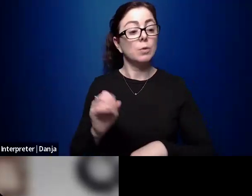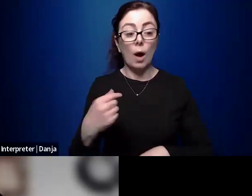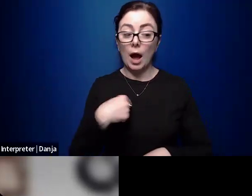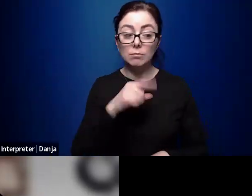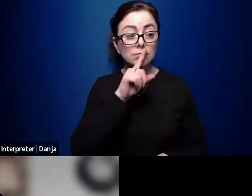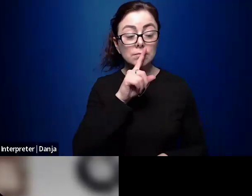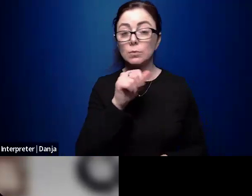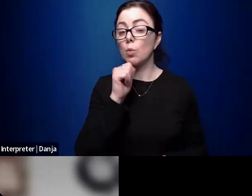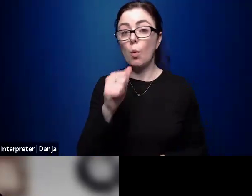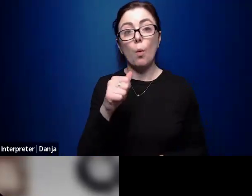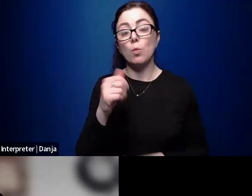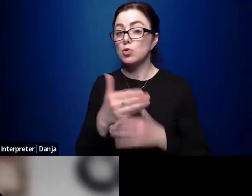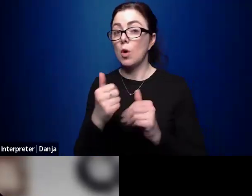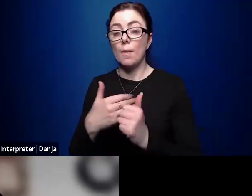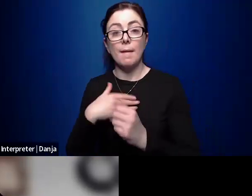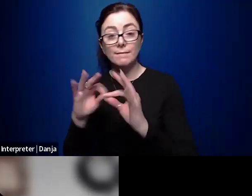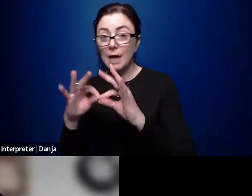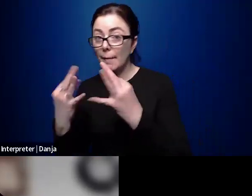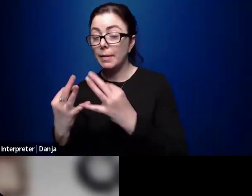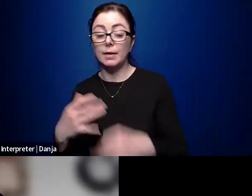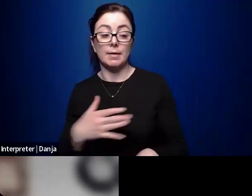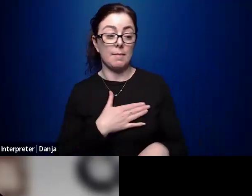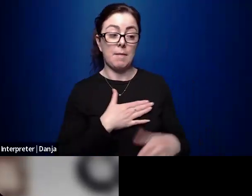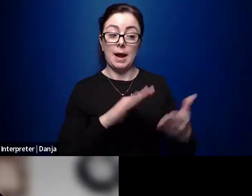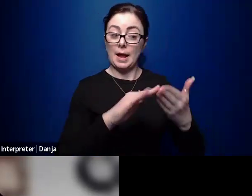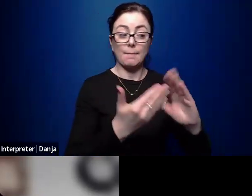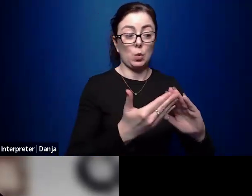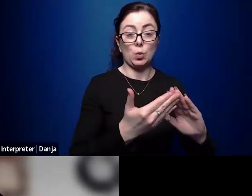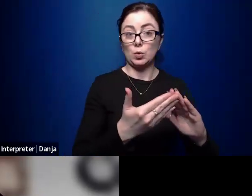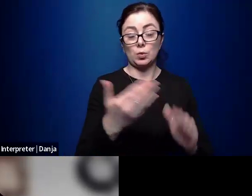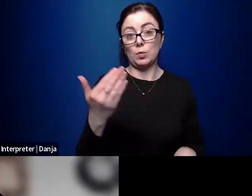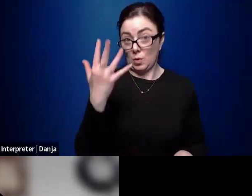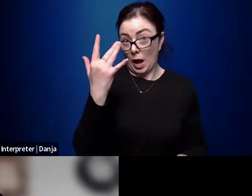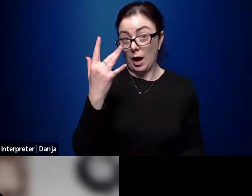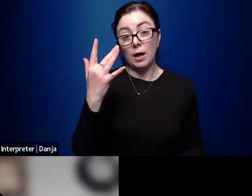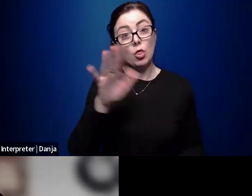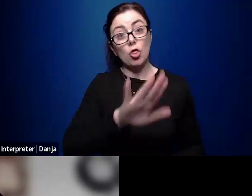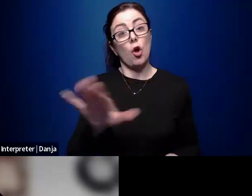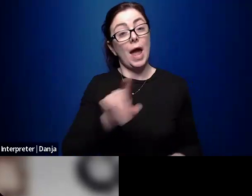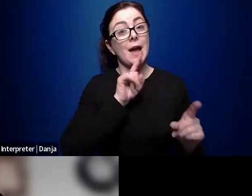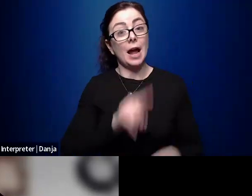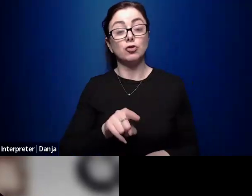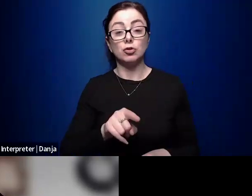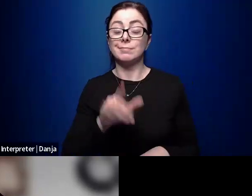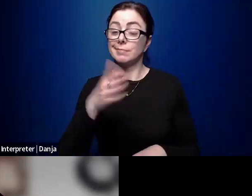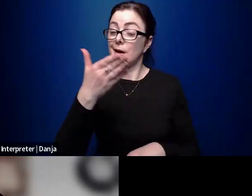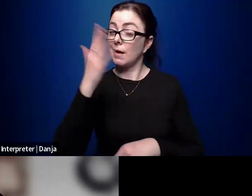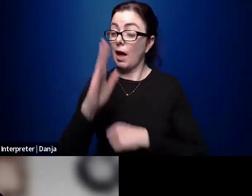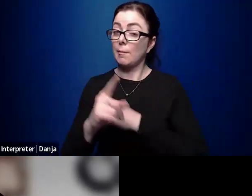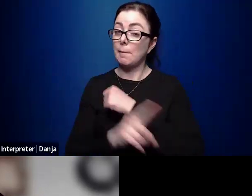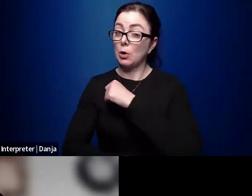my community. They are gonna say that God punished me. I don't gonna tell